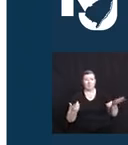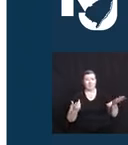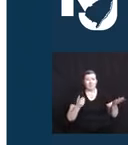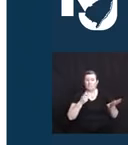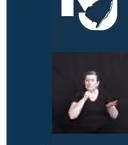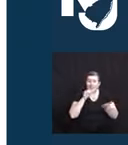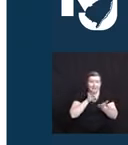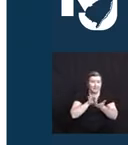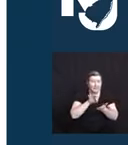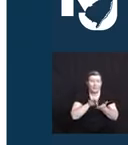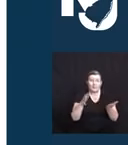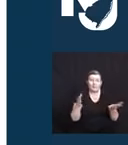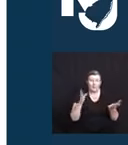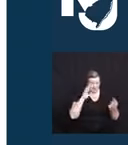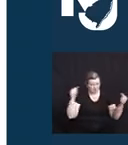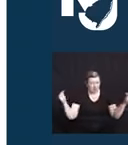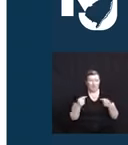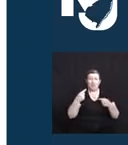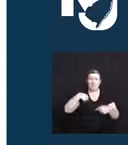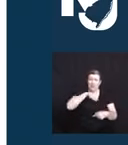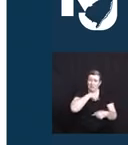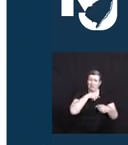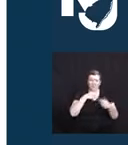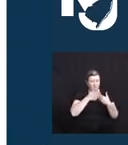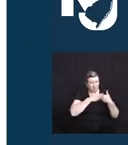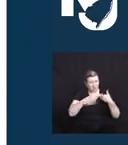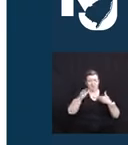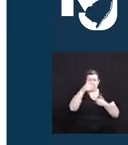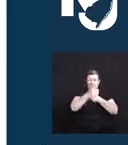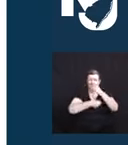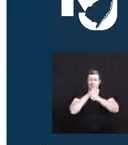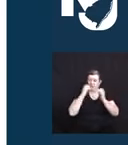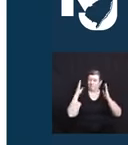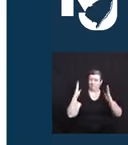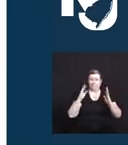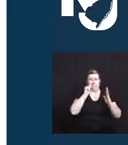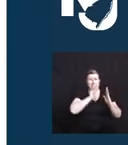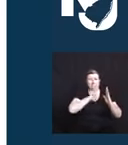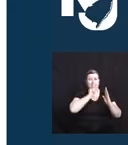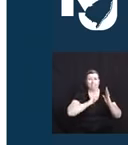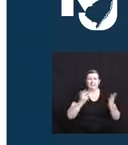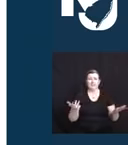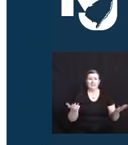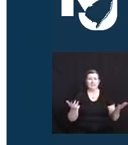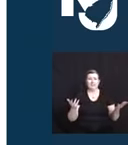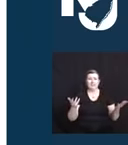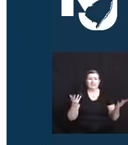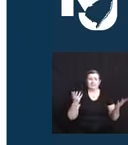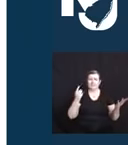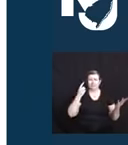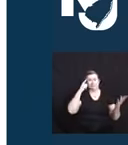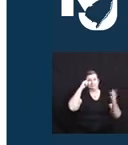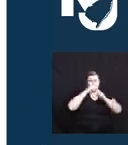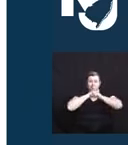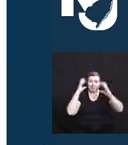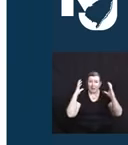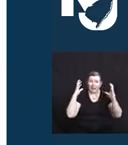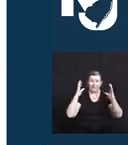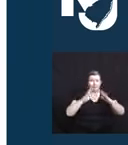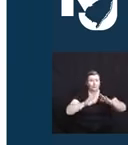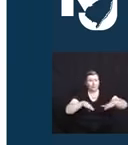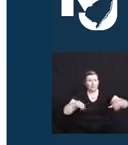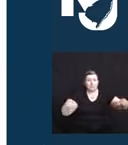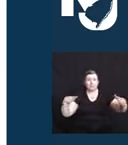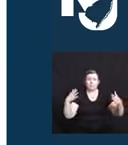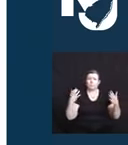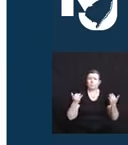next decade. Think about this for a second. A child who is 2 years old today will be 12 by the time the next census